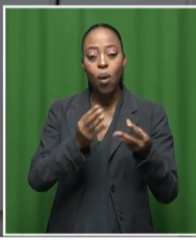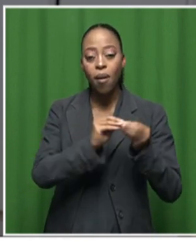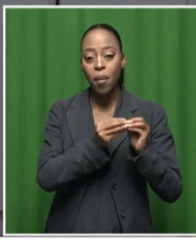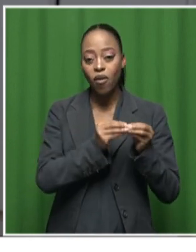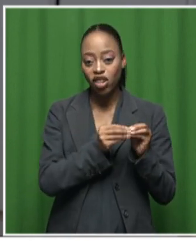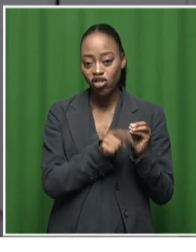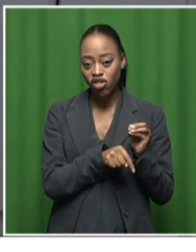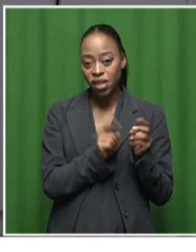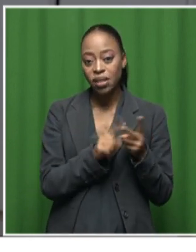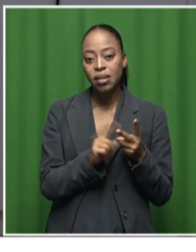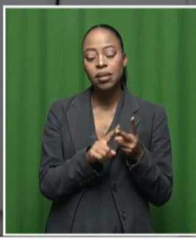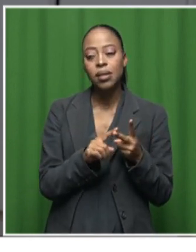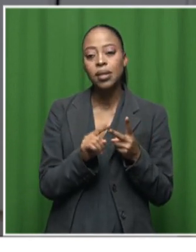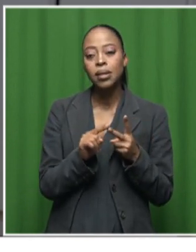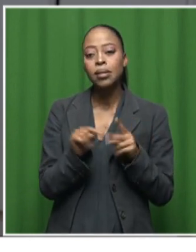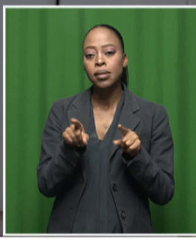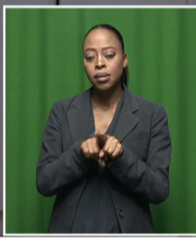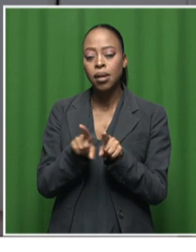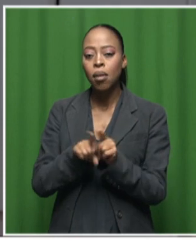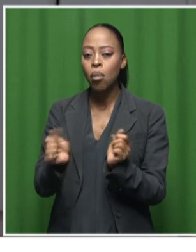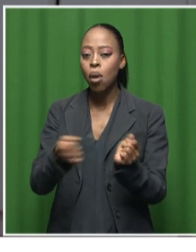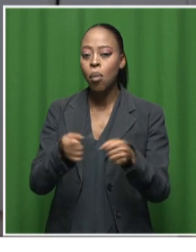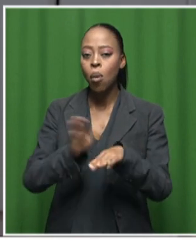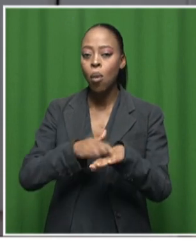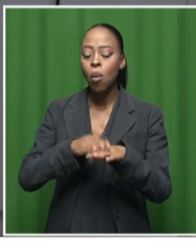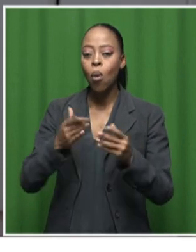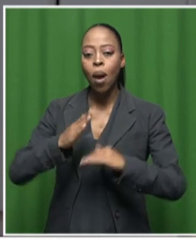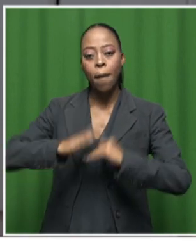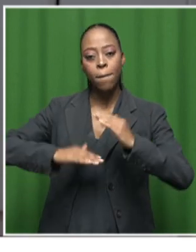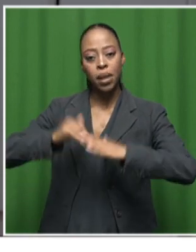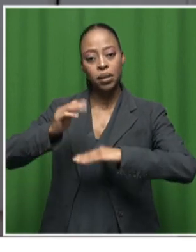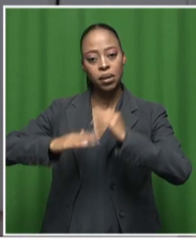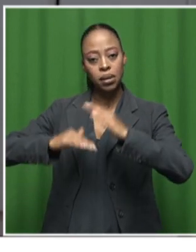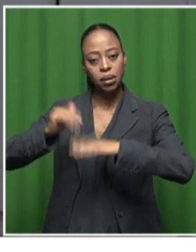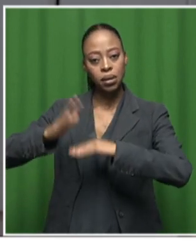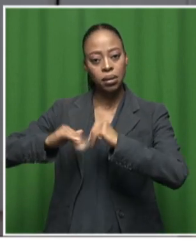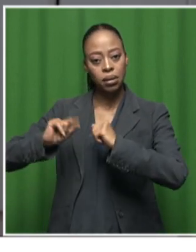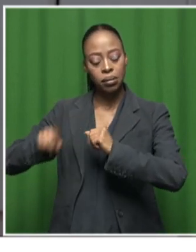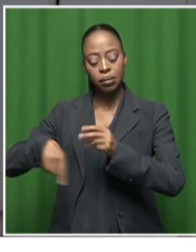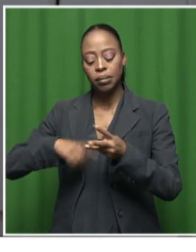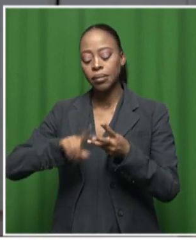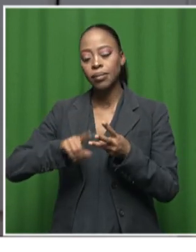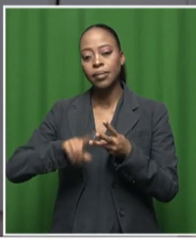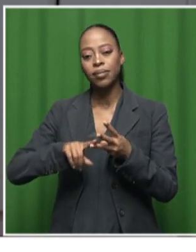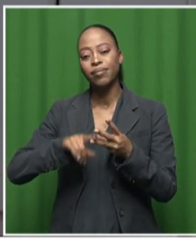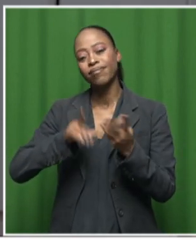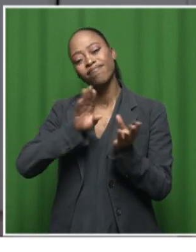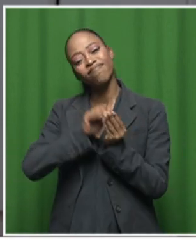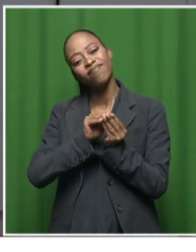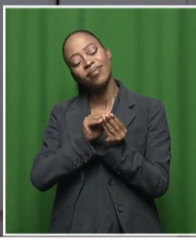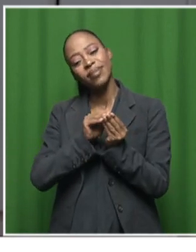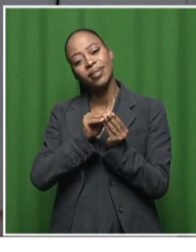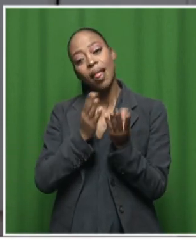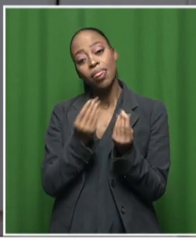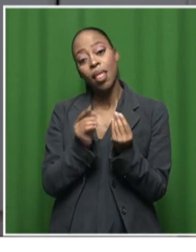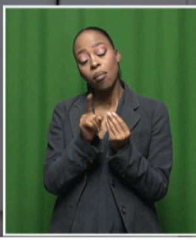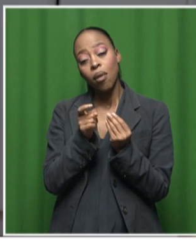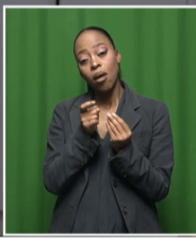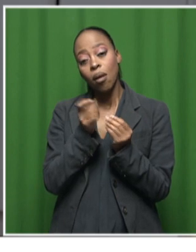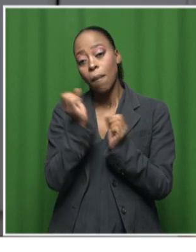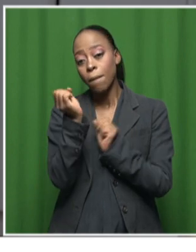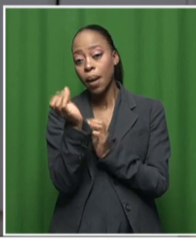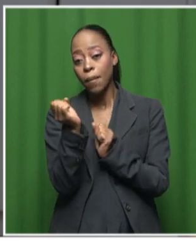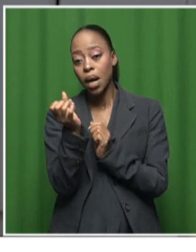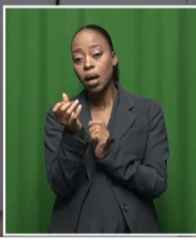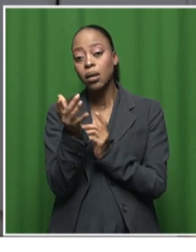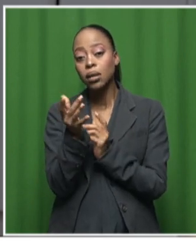manufacturing. We see jobs increasing in construction as well. And overall, the number that you mentioned, I think the